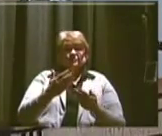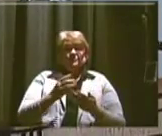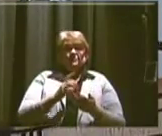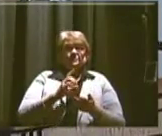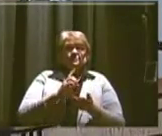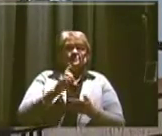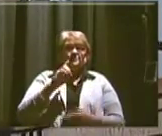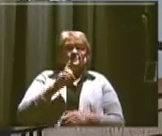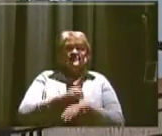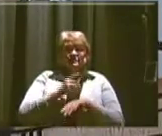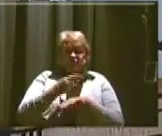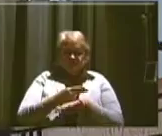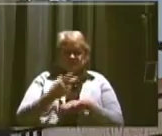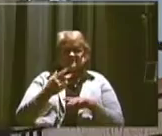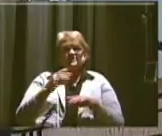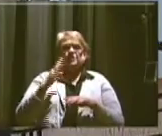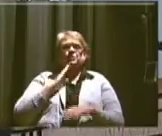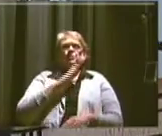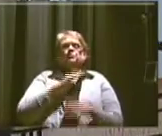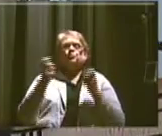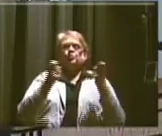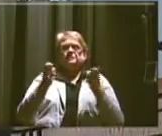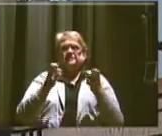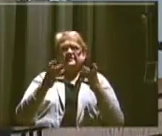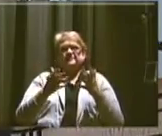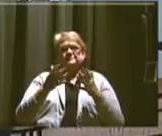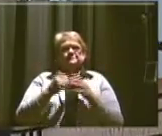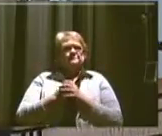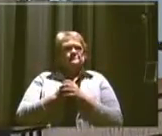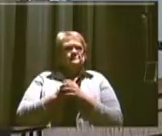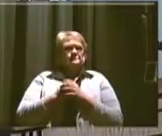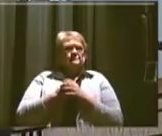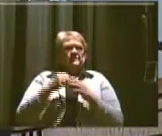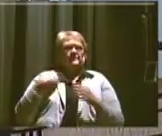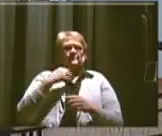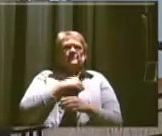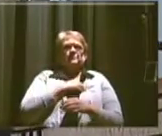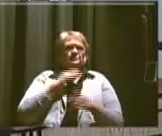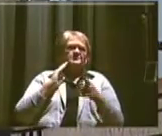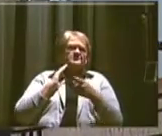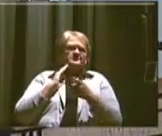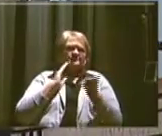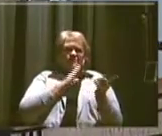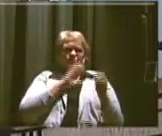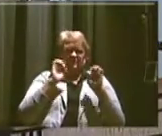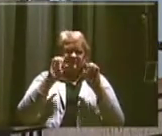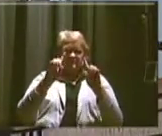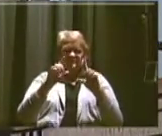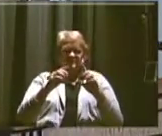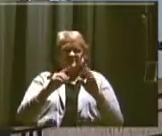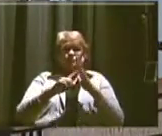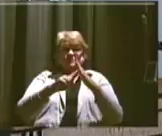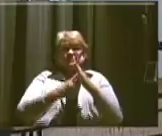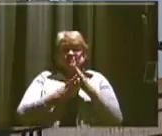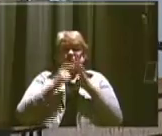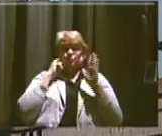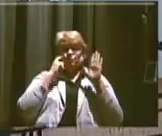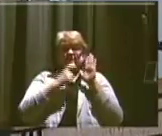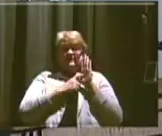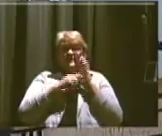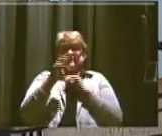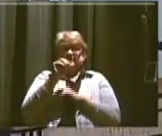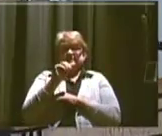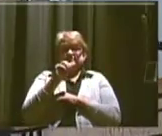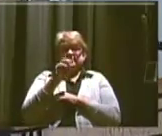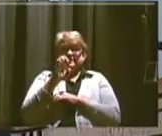Jones Jr., and members of the Jefferson County Board of Education. We begin with the recognition of the Mazeek Middle